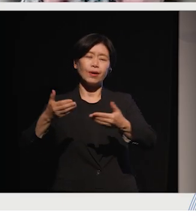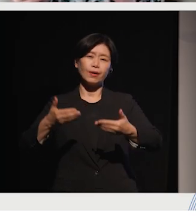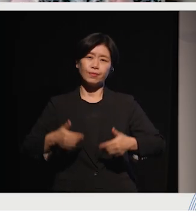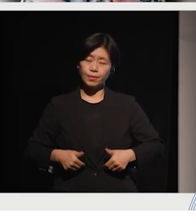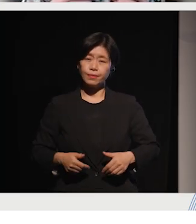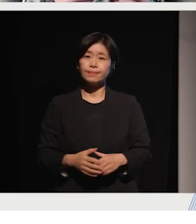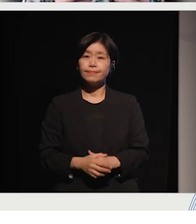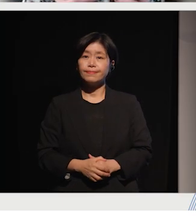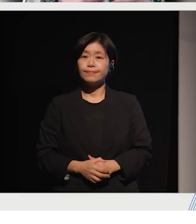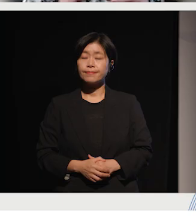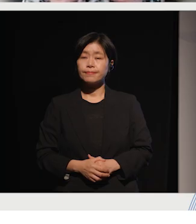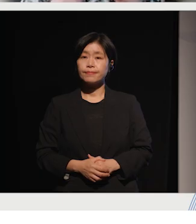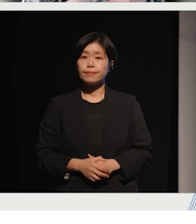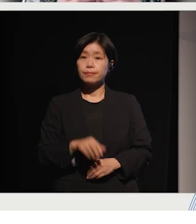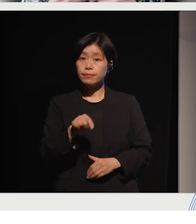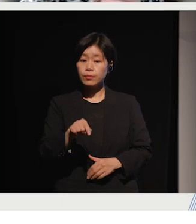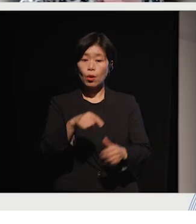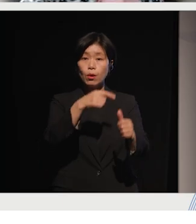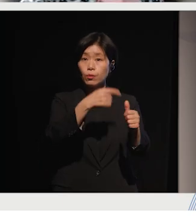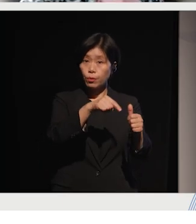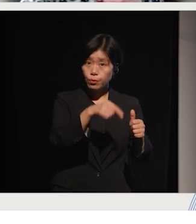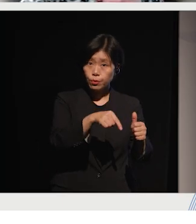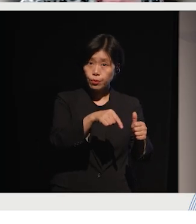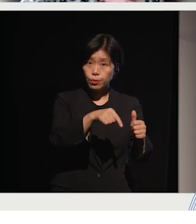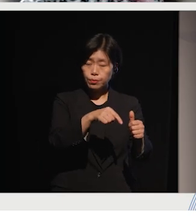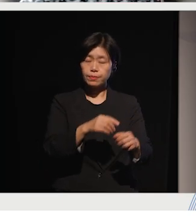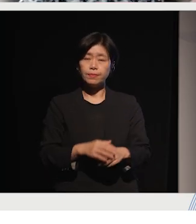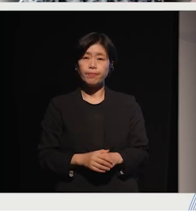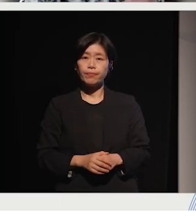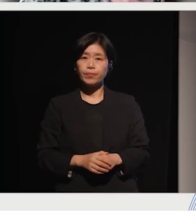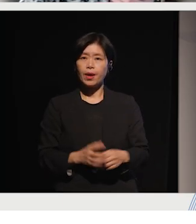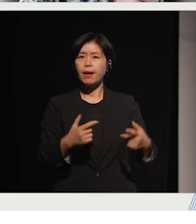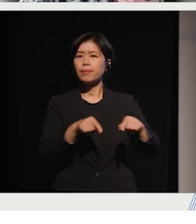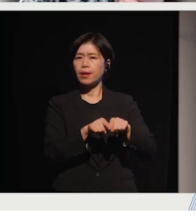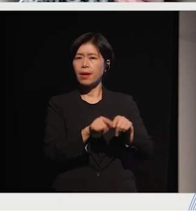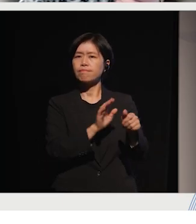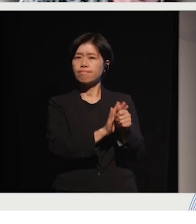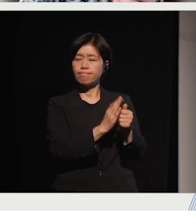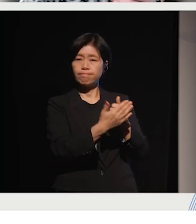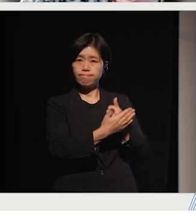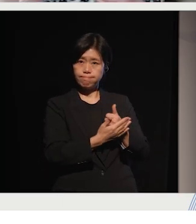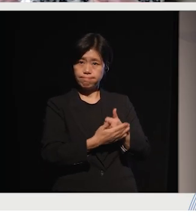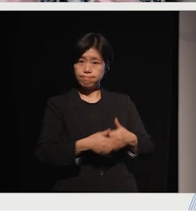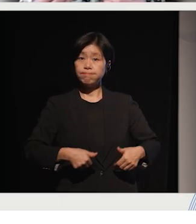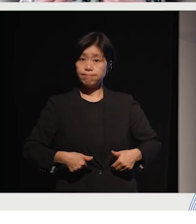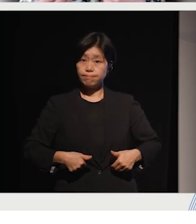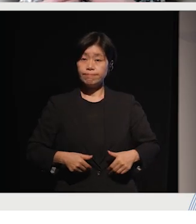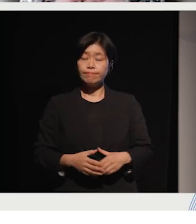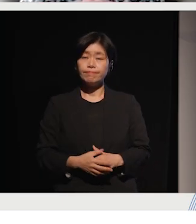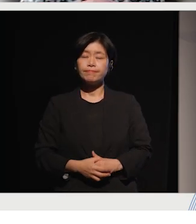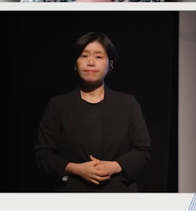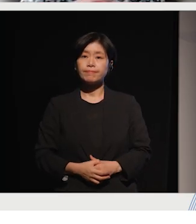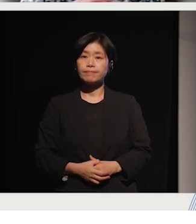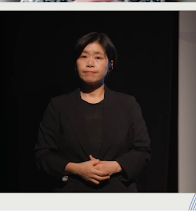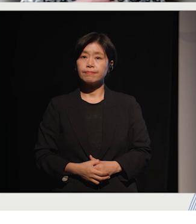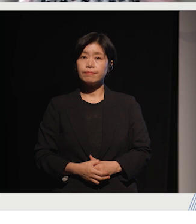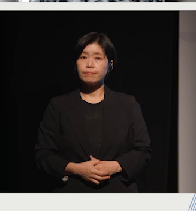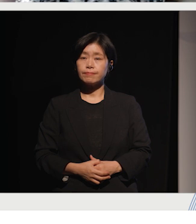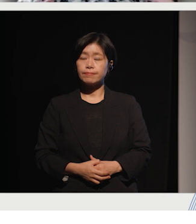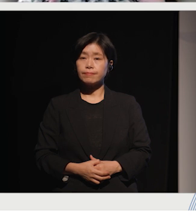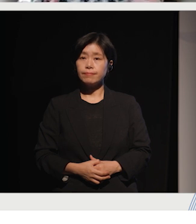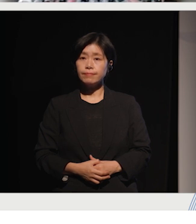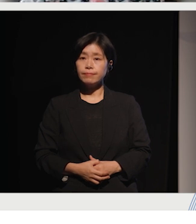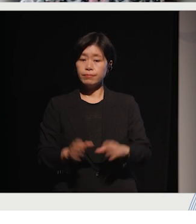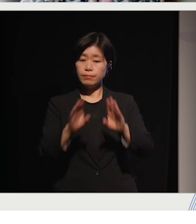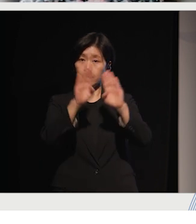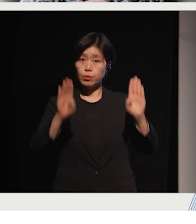training and collaboration really, really comes into play, and creating opportunities for our colleagues from the museums